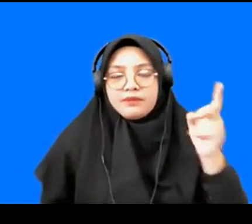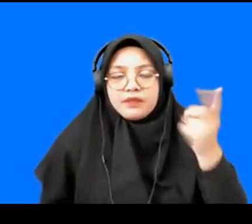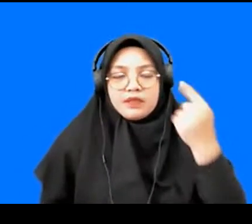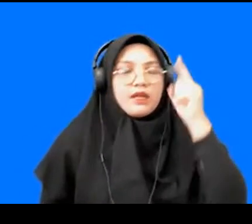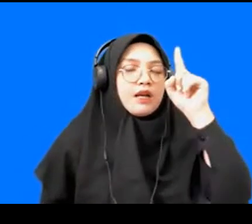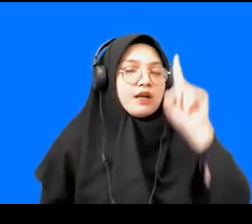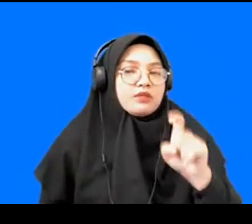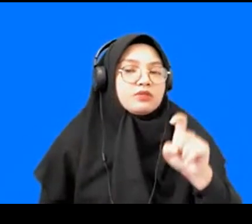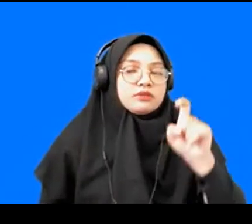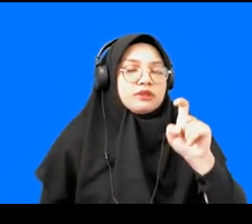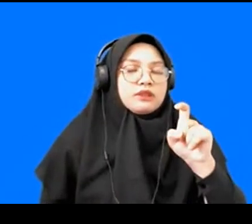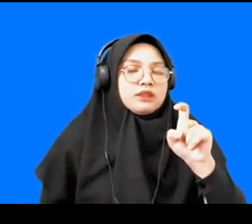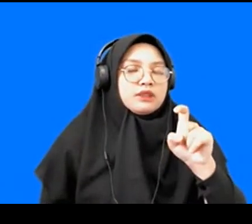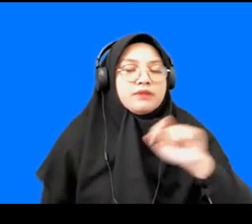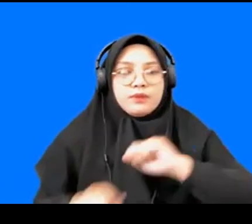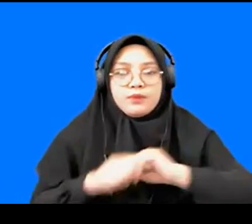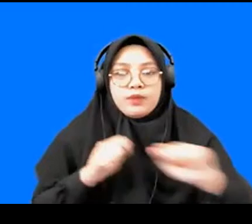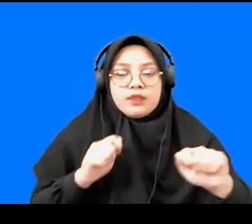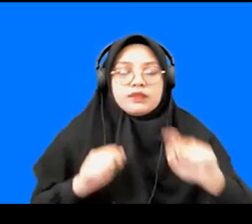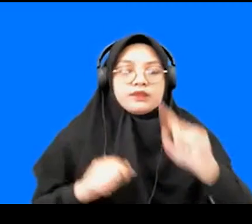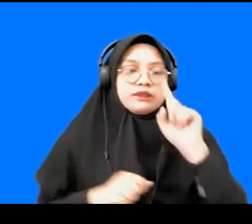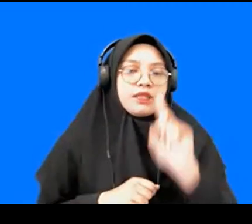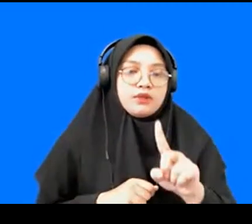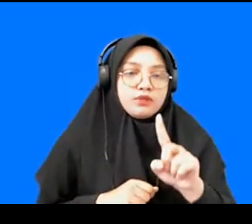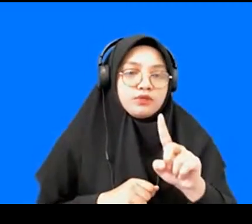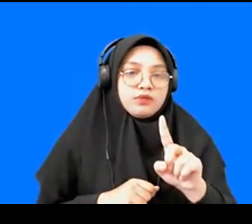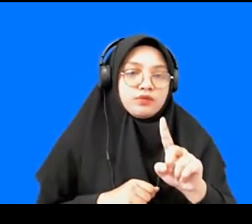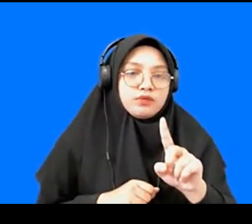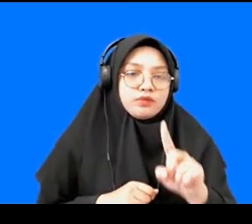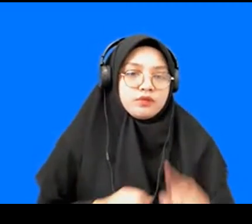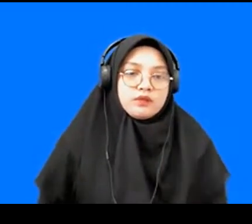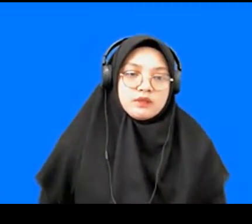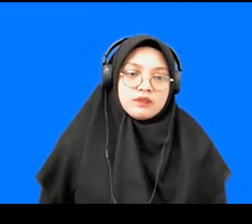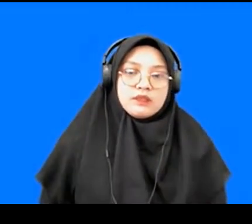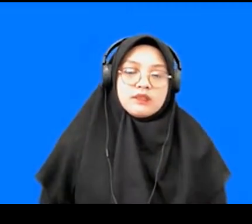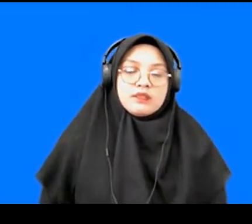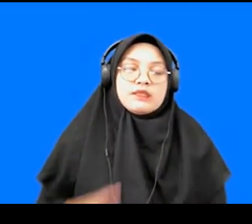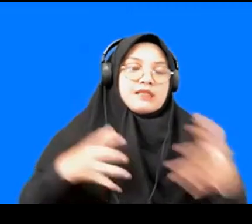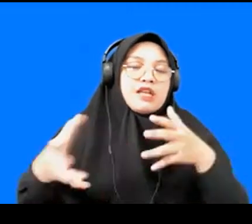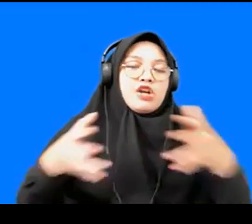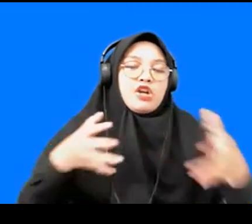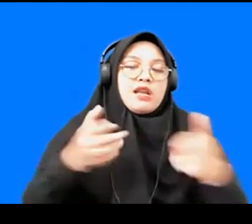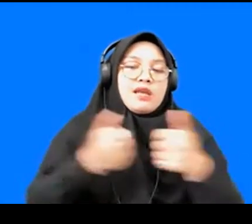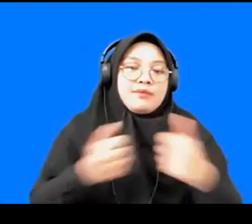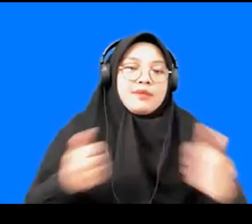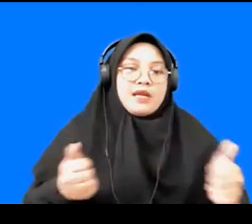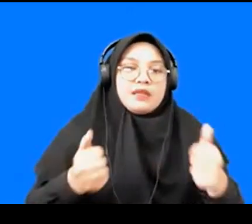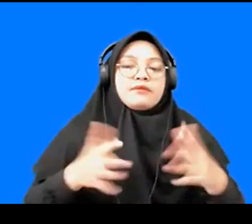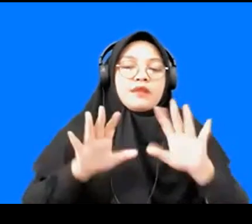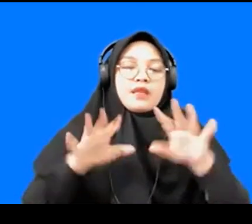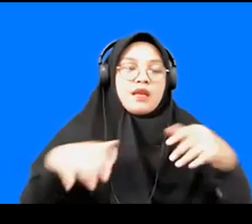establish a real good governance practice. We know that the good governance has